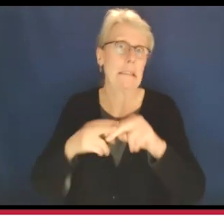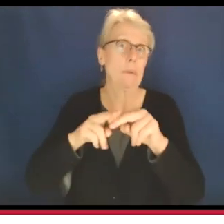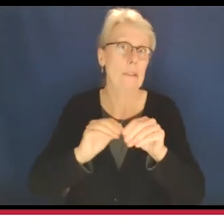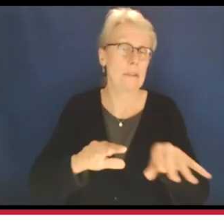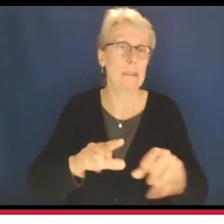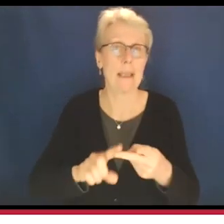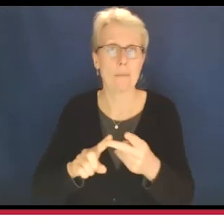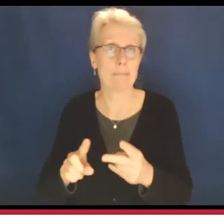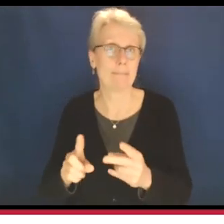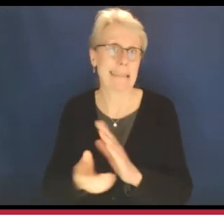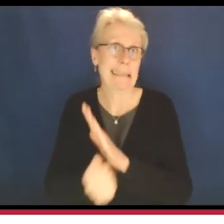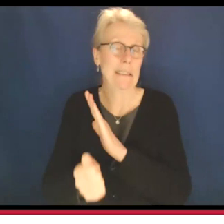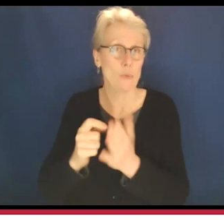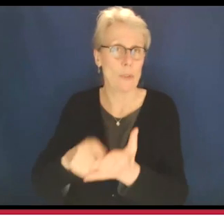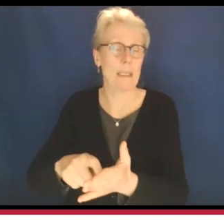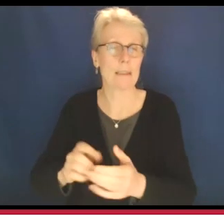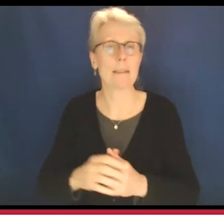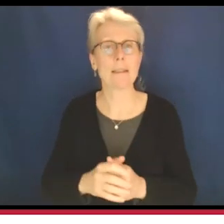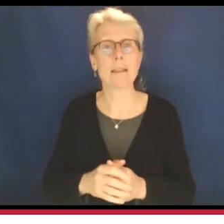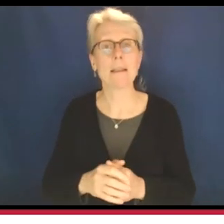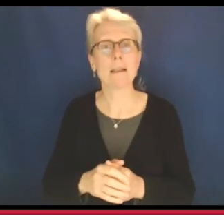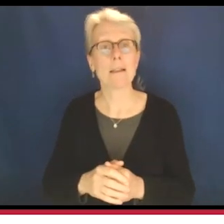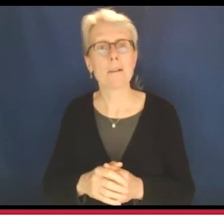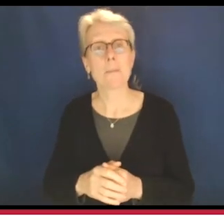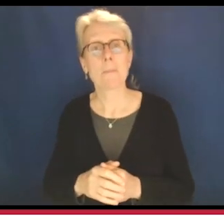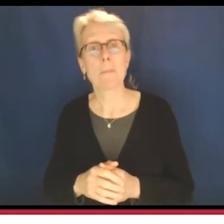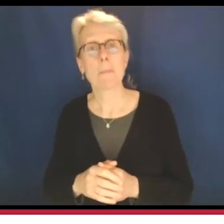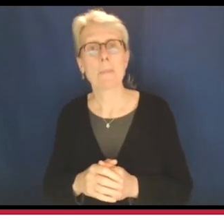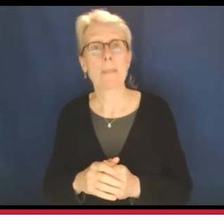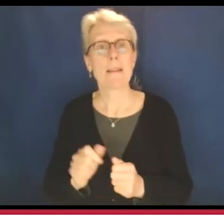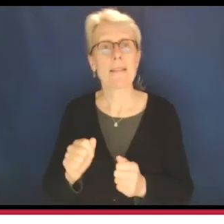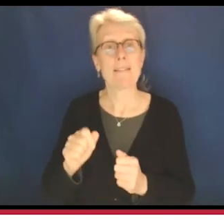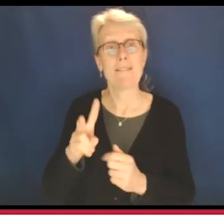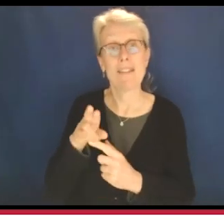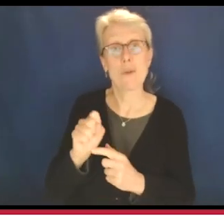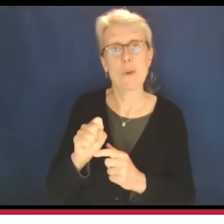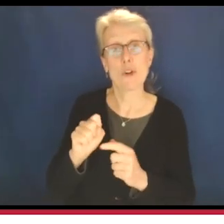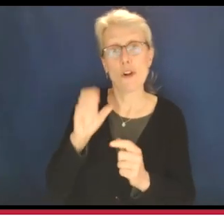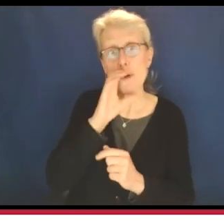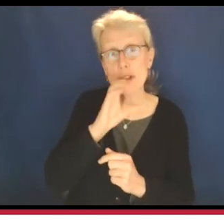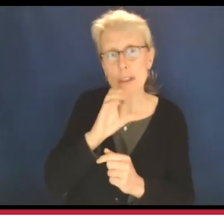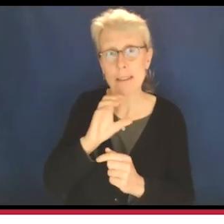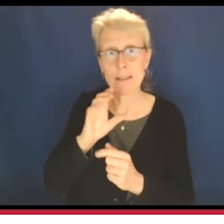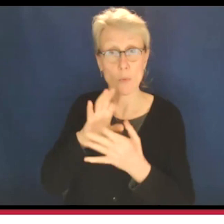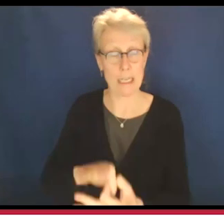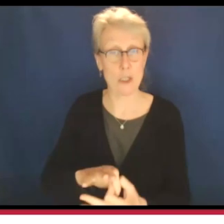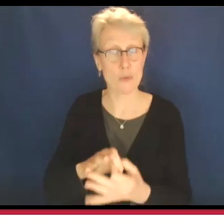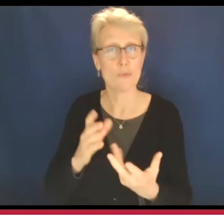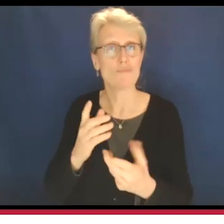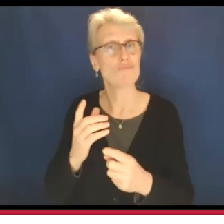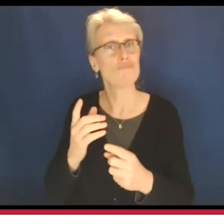does not account for contributions of viral prospecting to basic science. It was really a practical, what are the practical